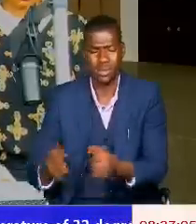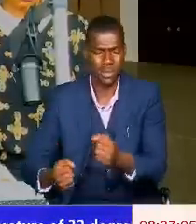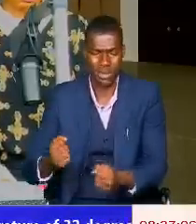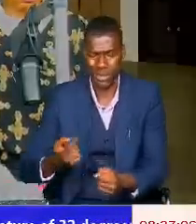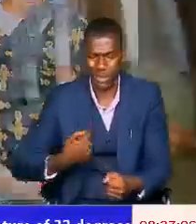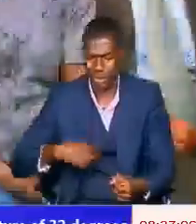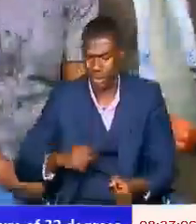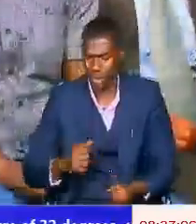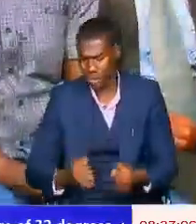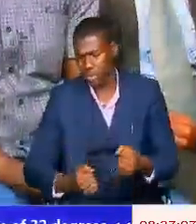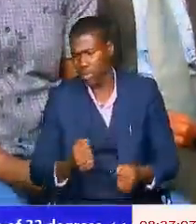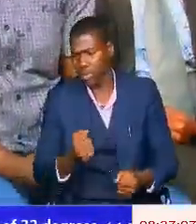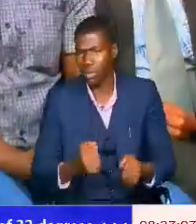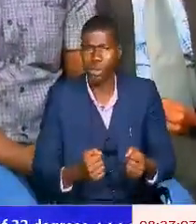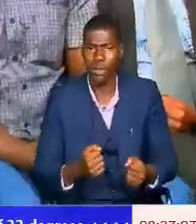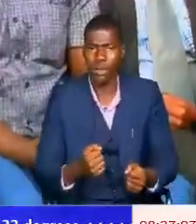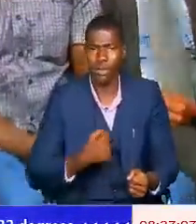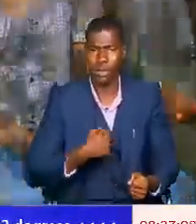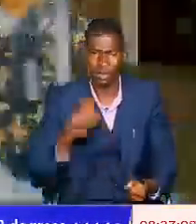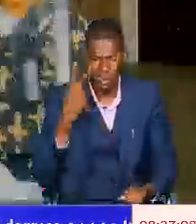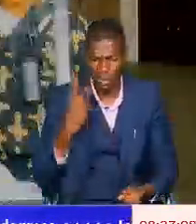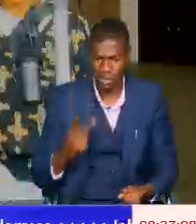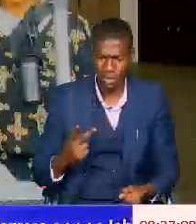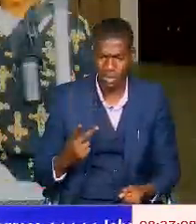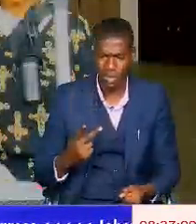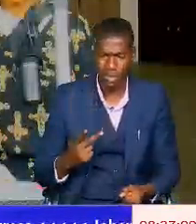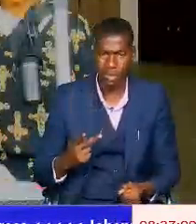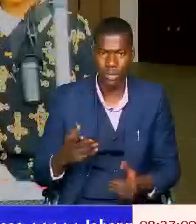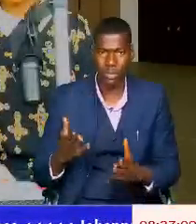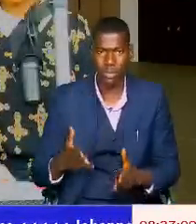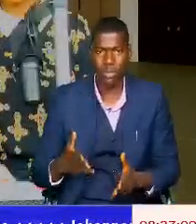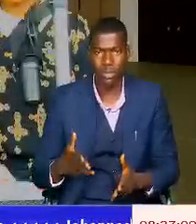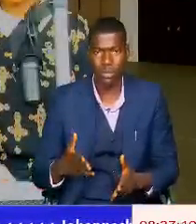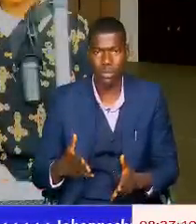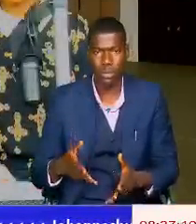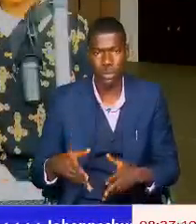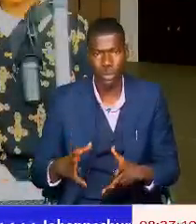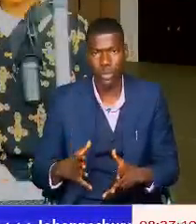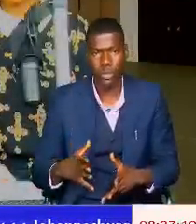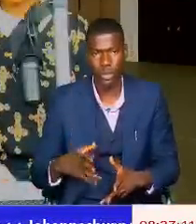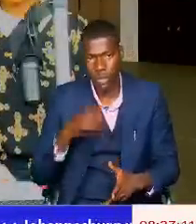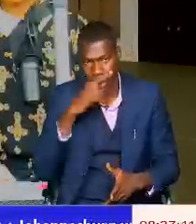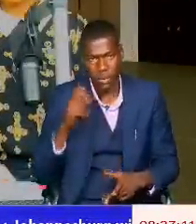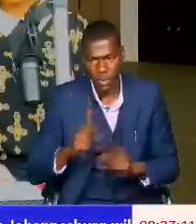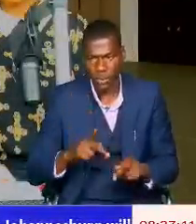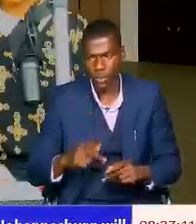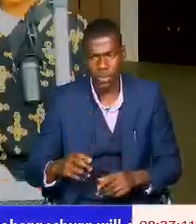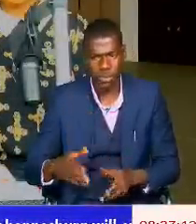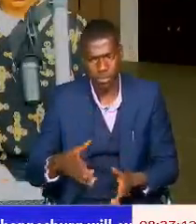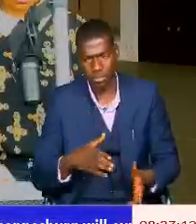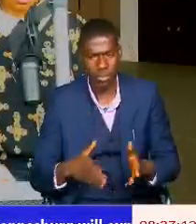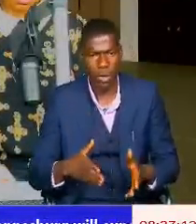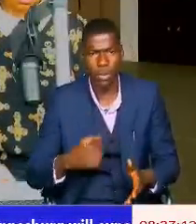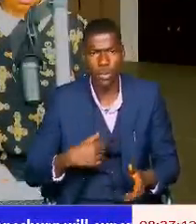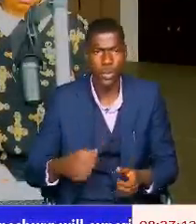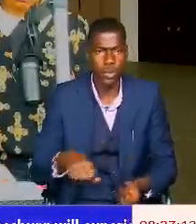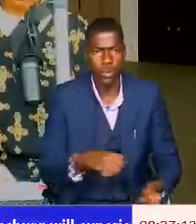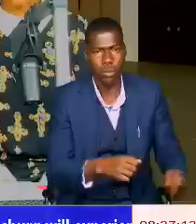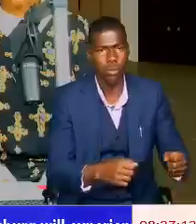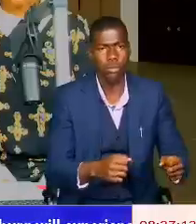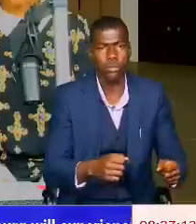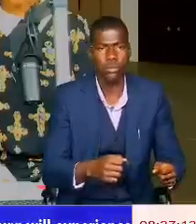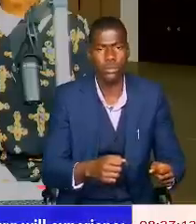there, I see movement, the way these thieves, they move. Now I park, and the place, they